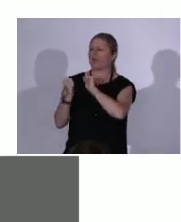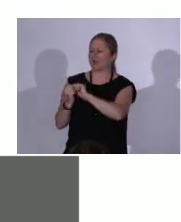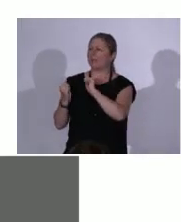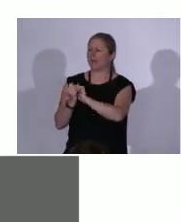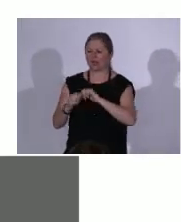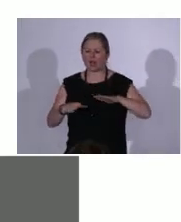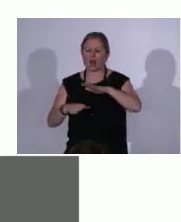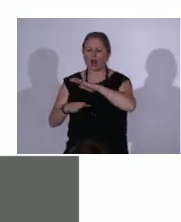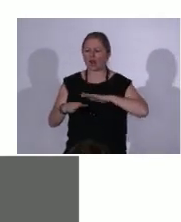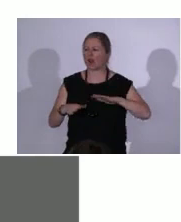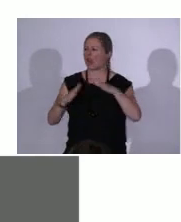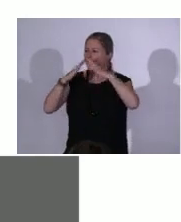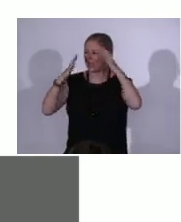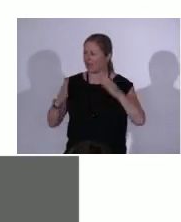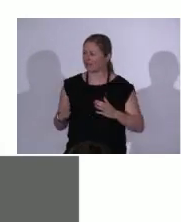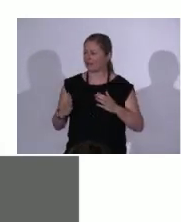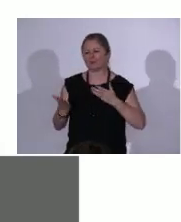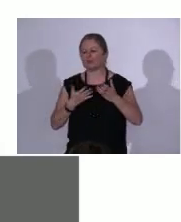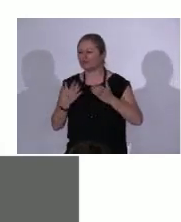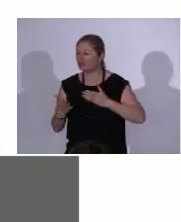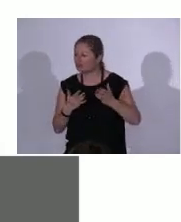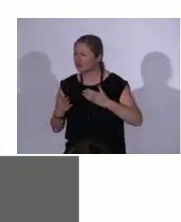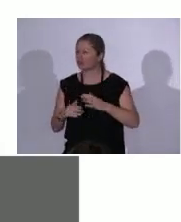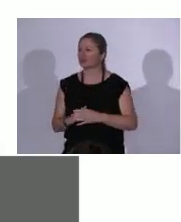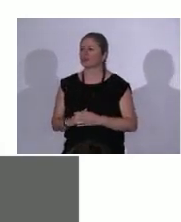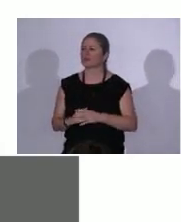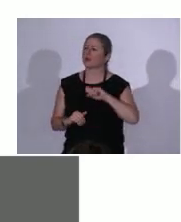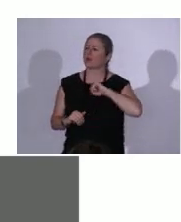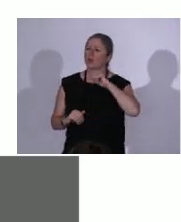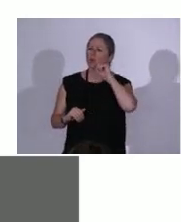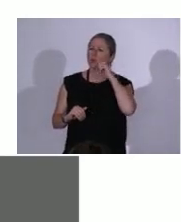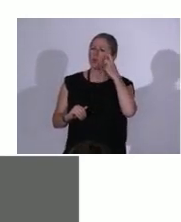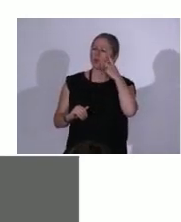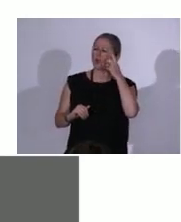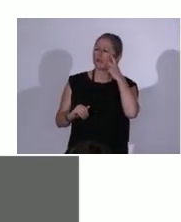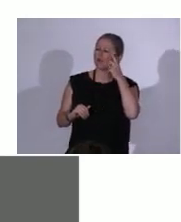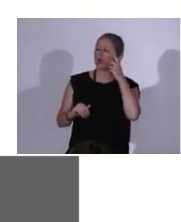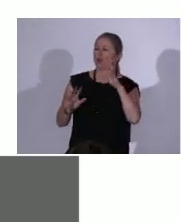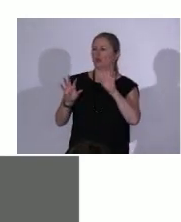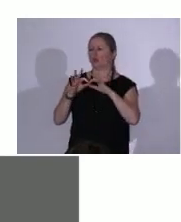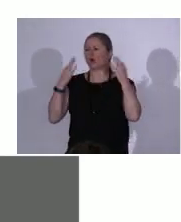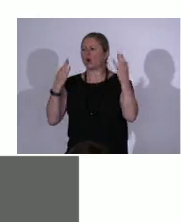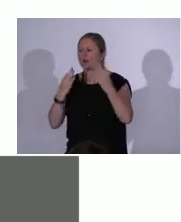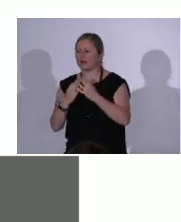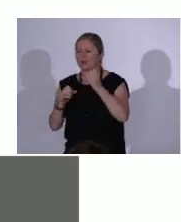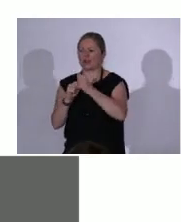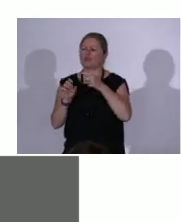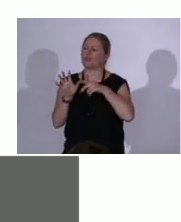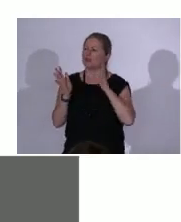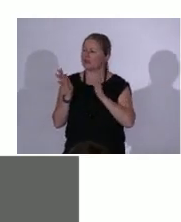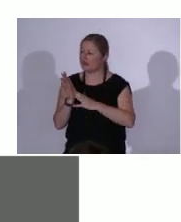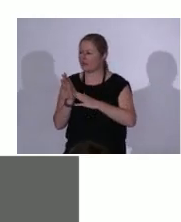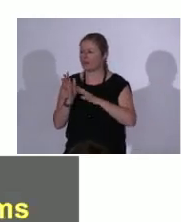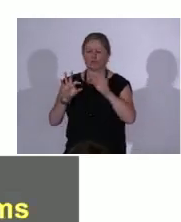local housing and homelessness services. We'll also be looking at organisational competency in terms of Gymnastics Victoria's education on